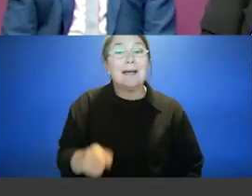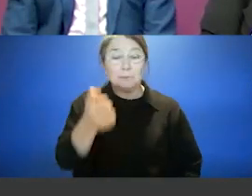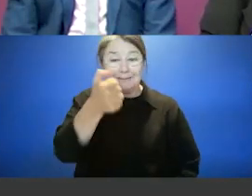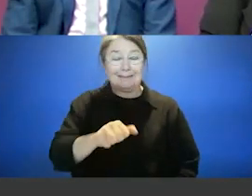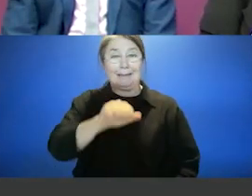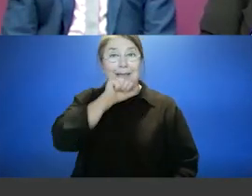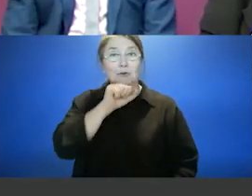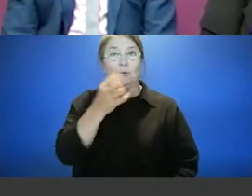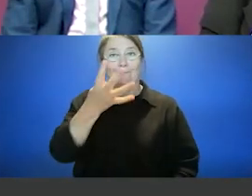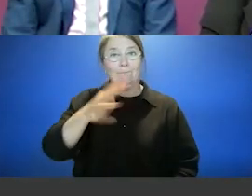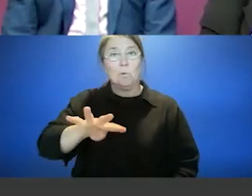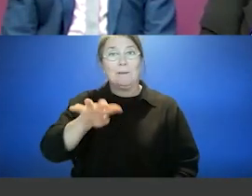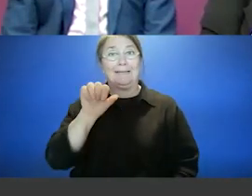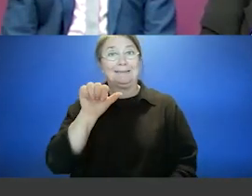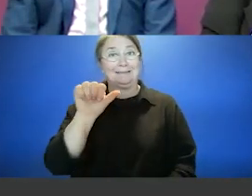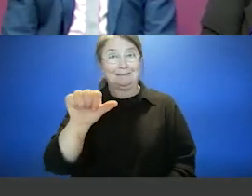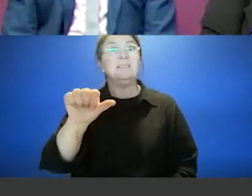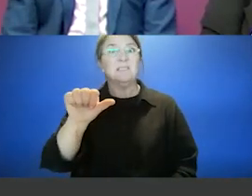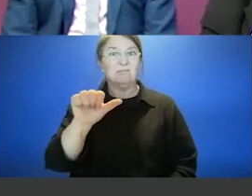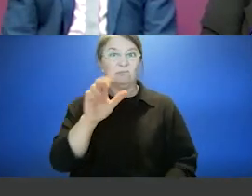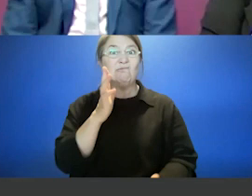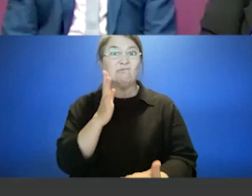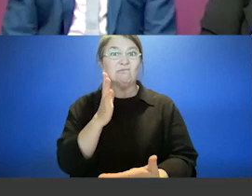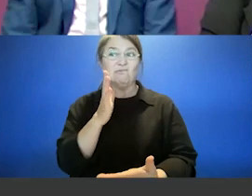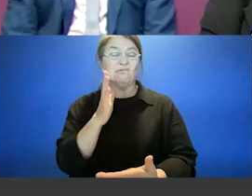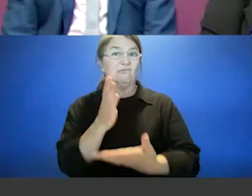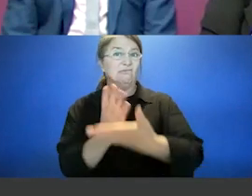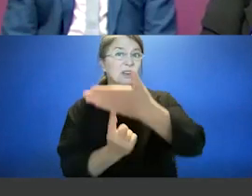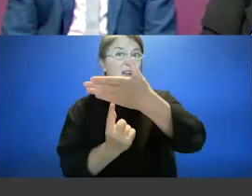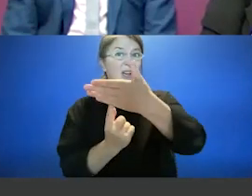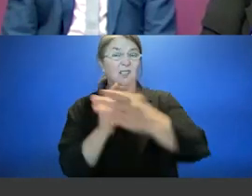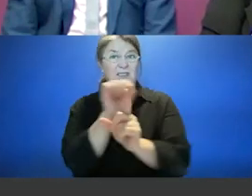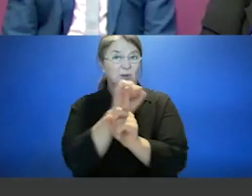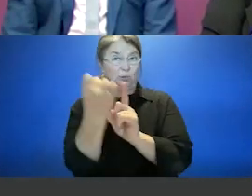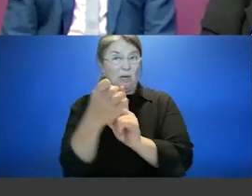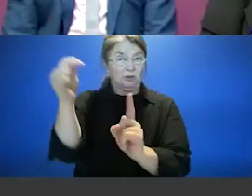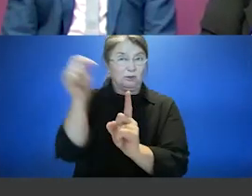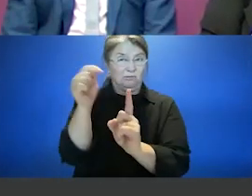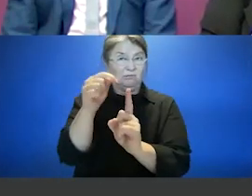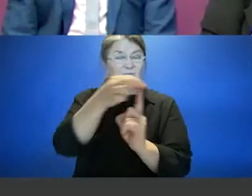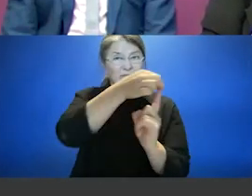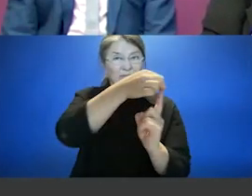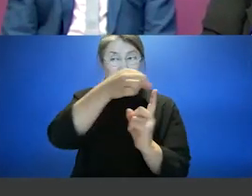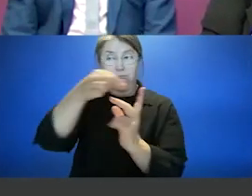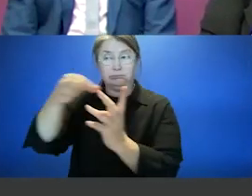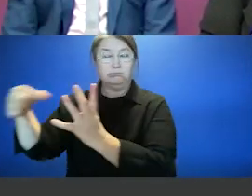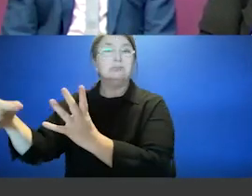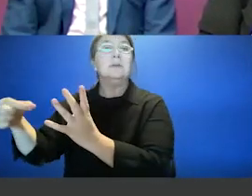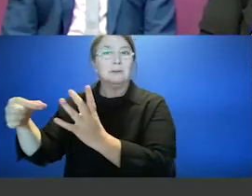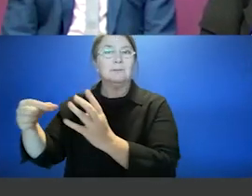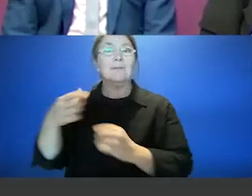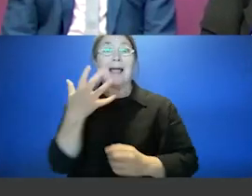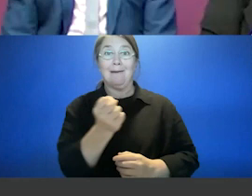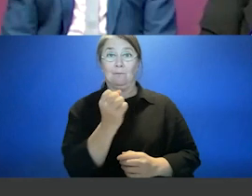5,646 allegations. And of those allegations, we do consider those under both acts, the IBAC and the